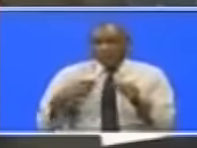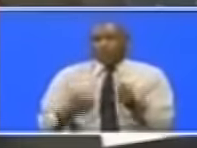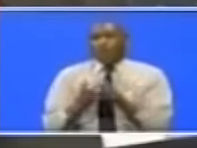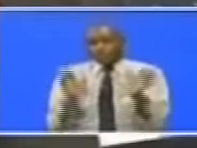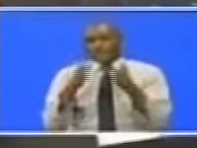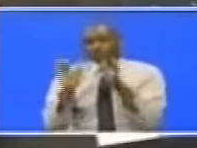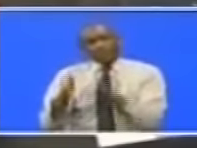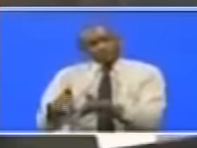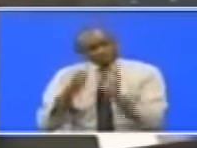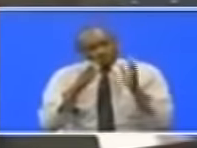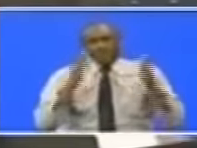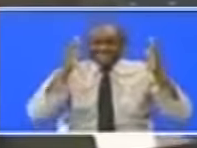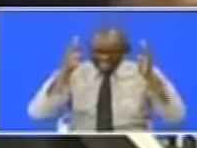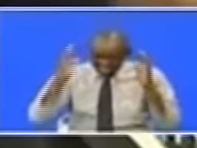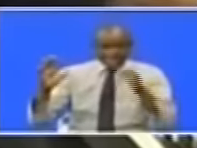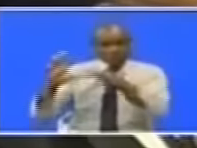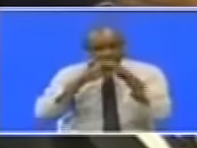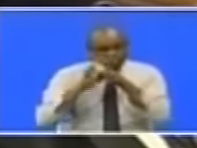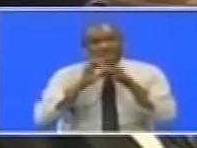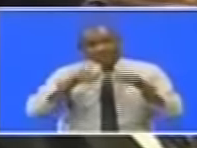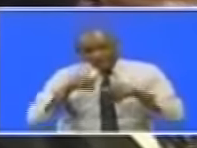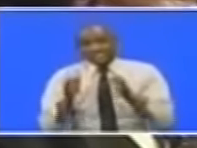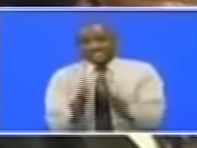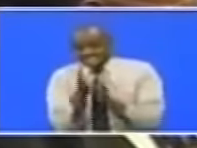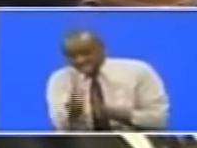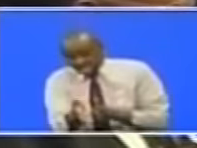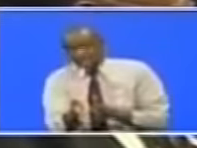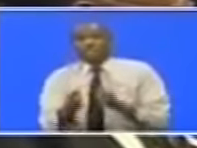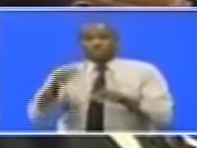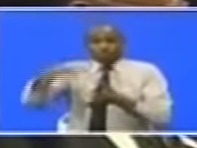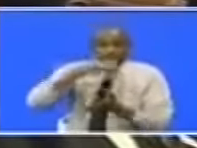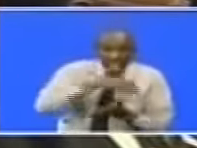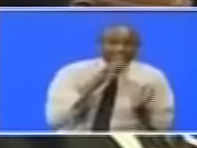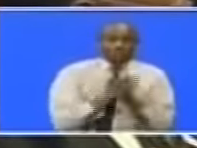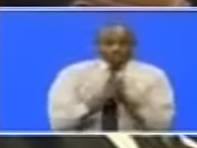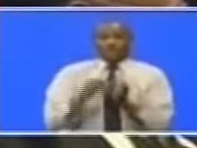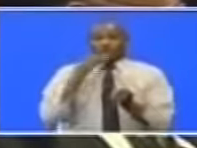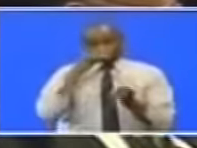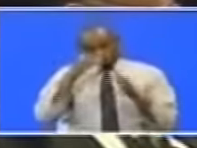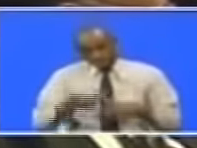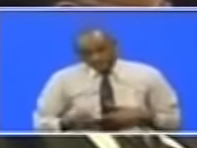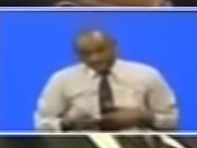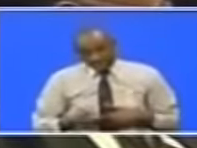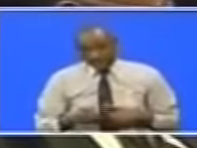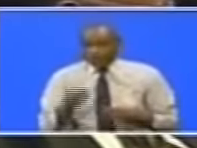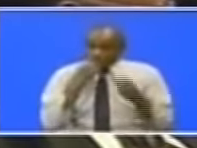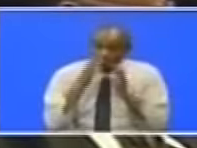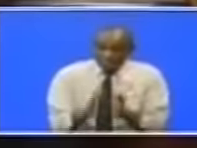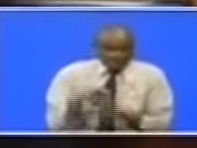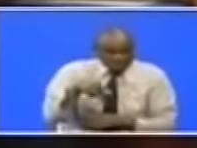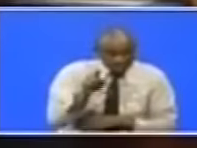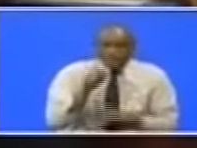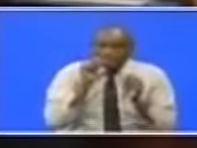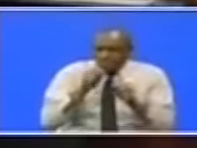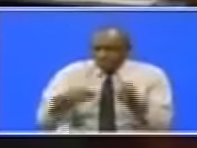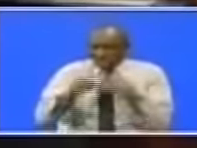up opportunities for greater collaboration between farmers, processors, supermarkets and consumers. Therefore, there is need of implementation of